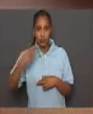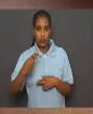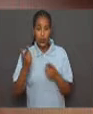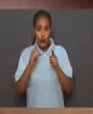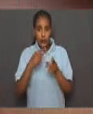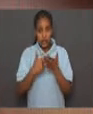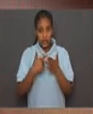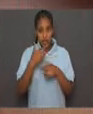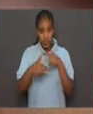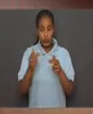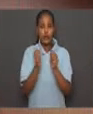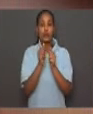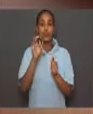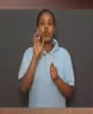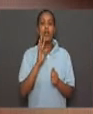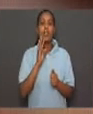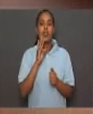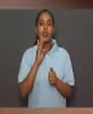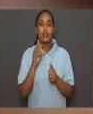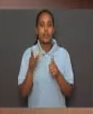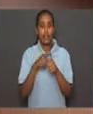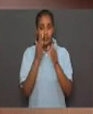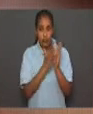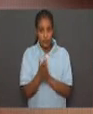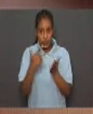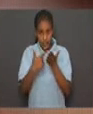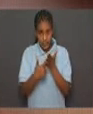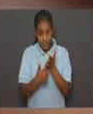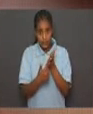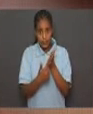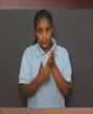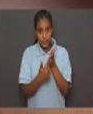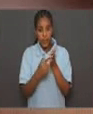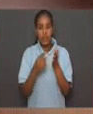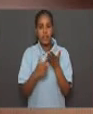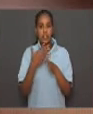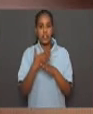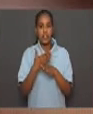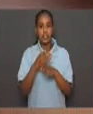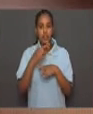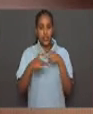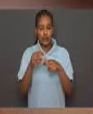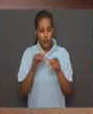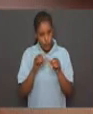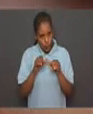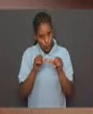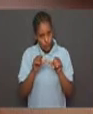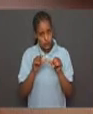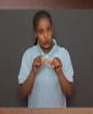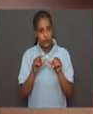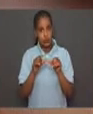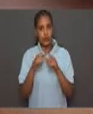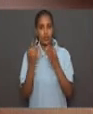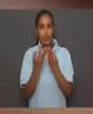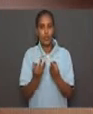When it reacts with water, it first produces this, and then the reaction continues on